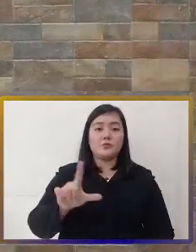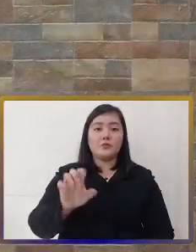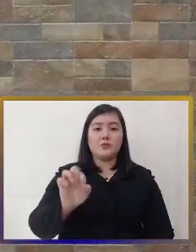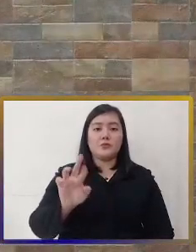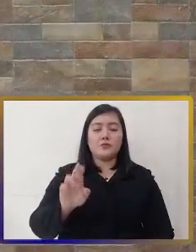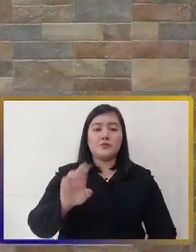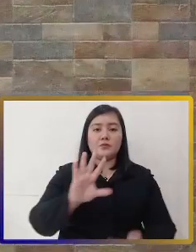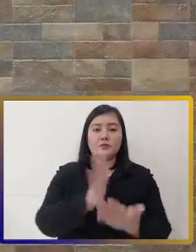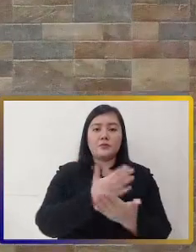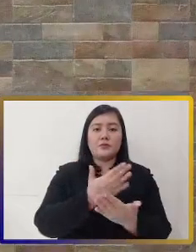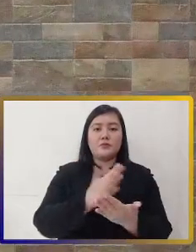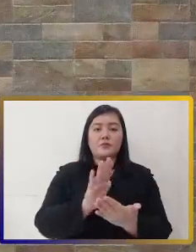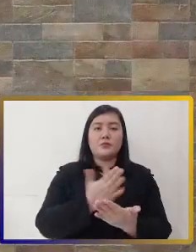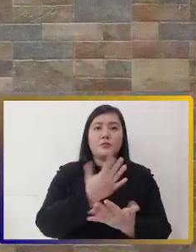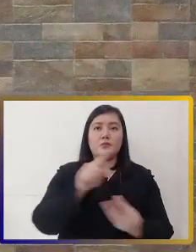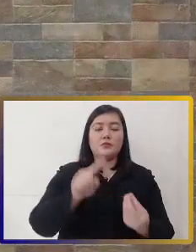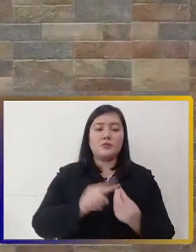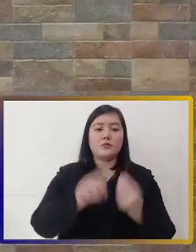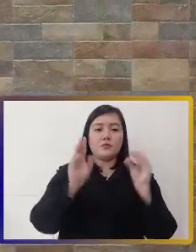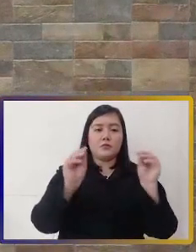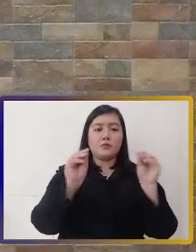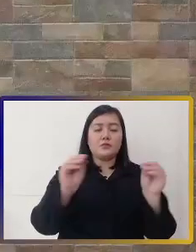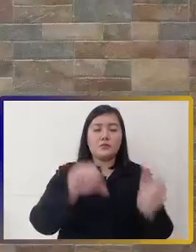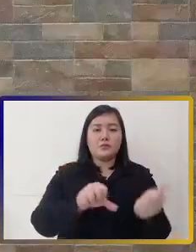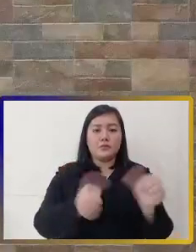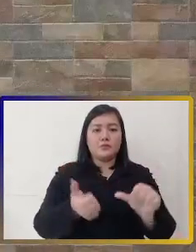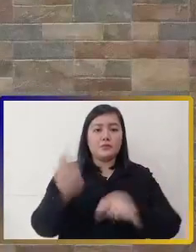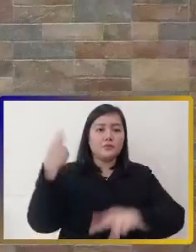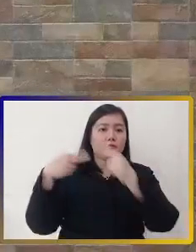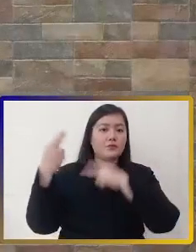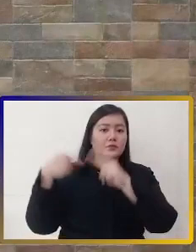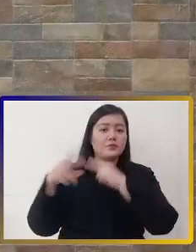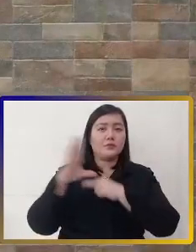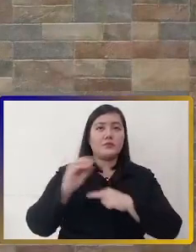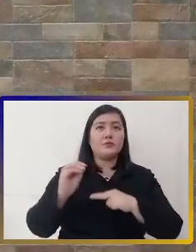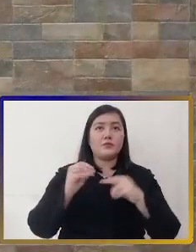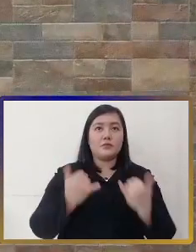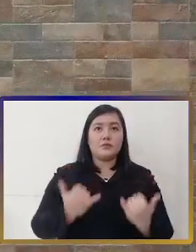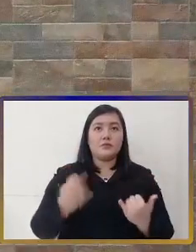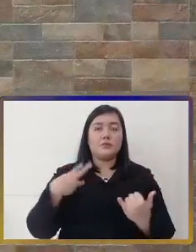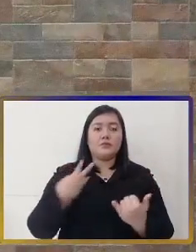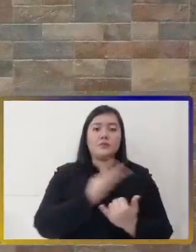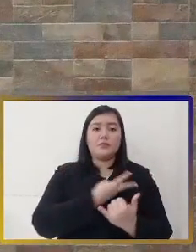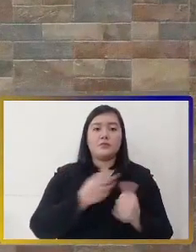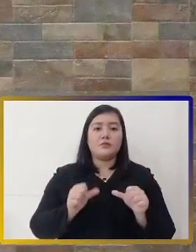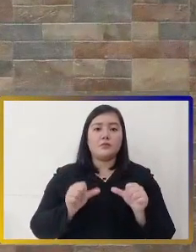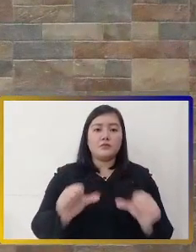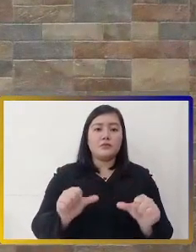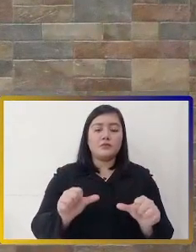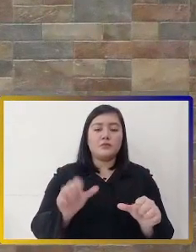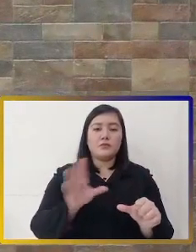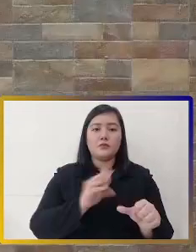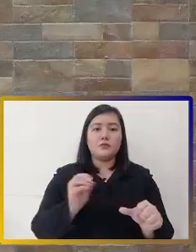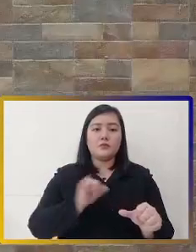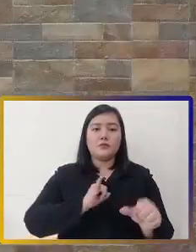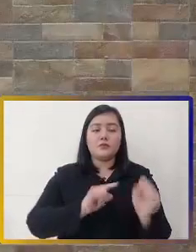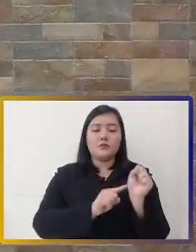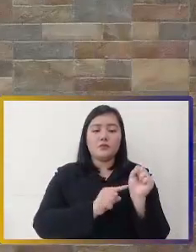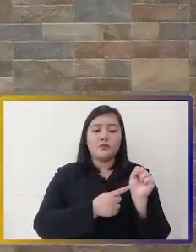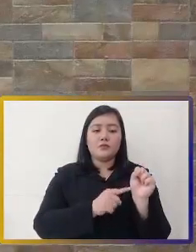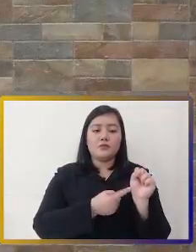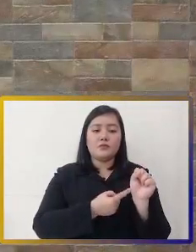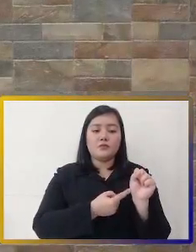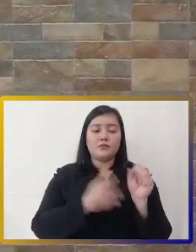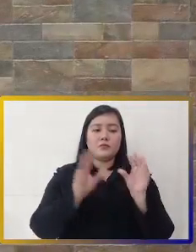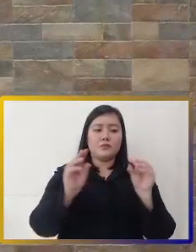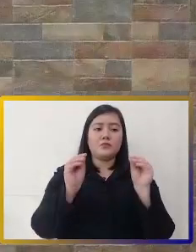about Baptist history, and then tinuloy-tuloy po natin ito, mga kapatid. At I started it, sa akin pong magtuturo,